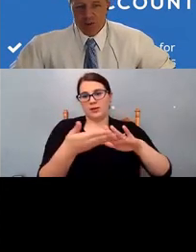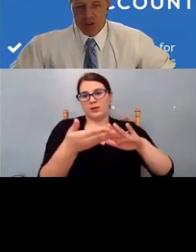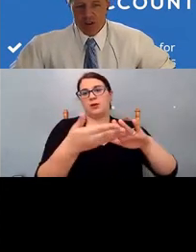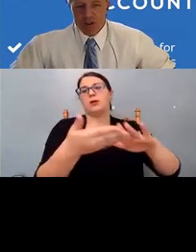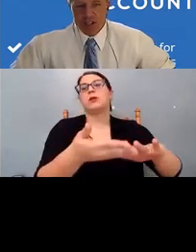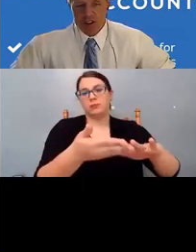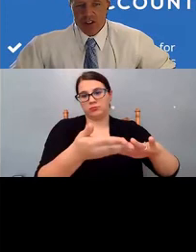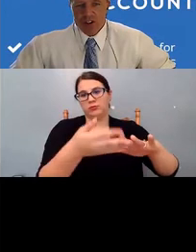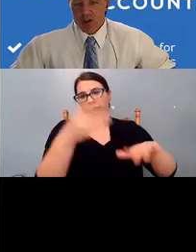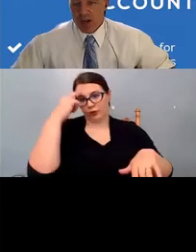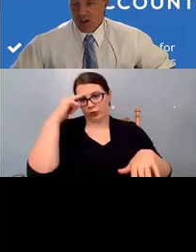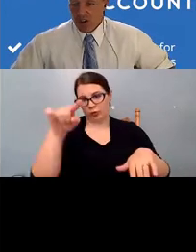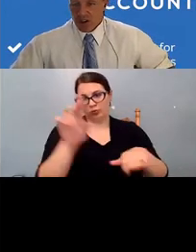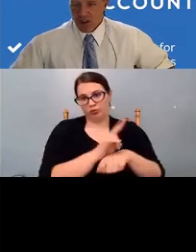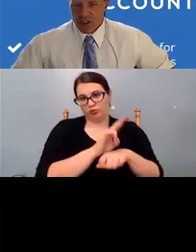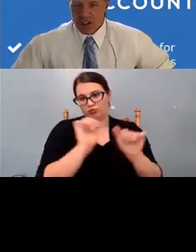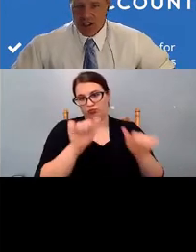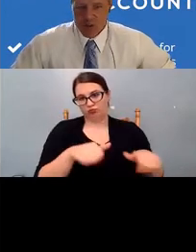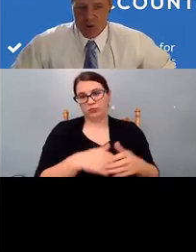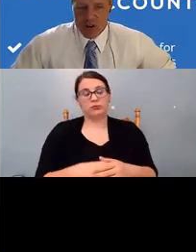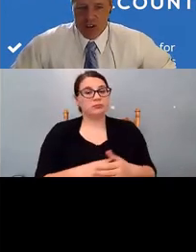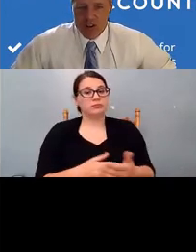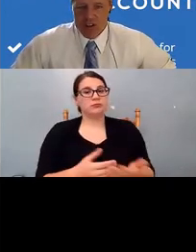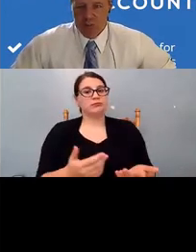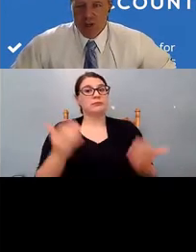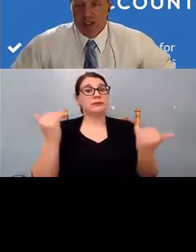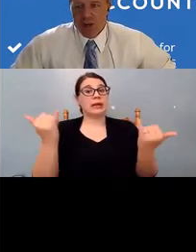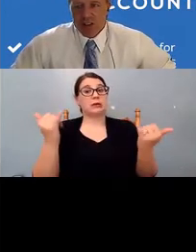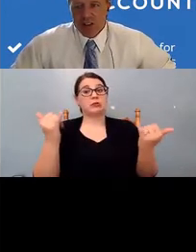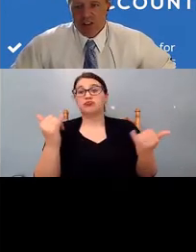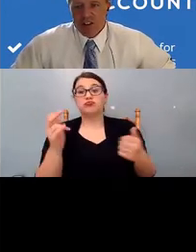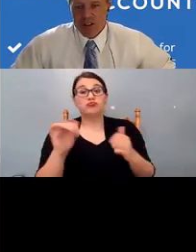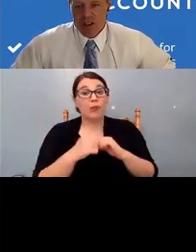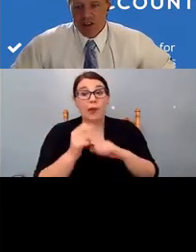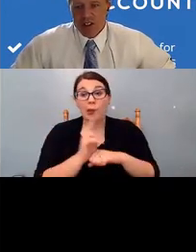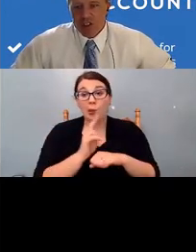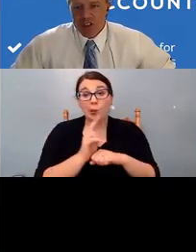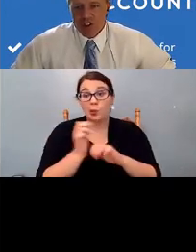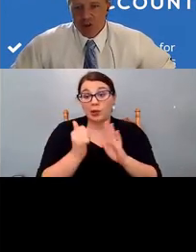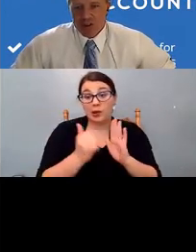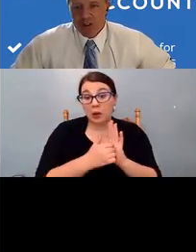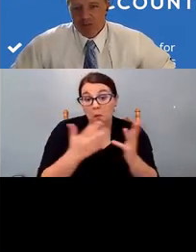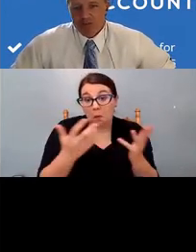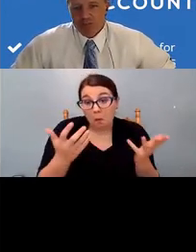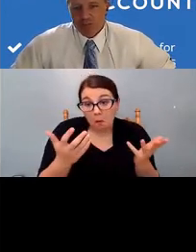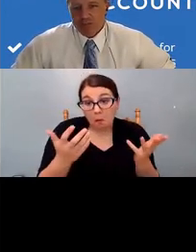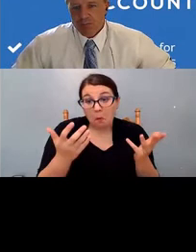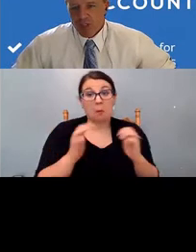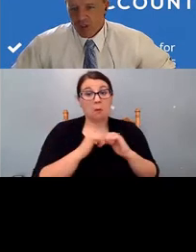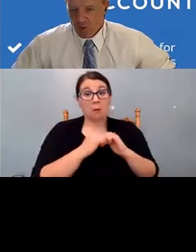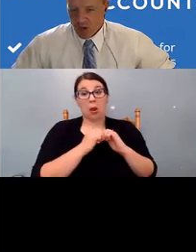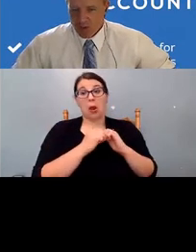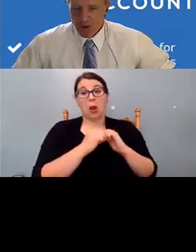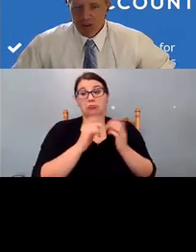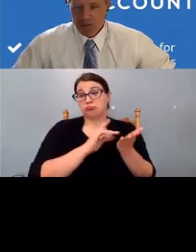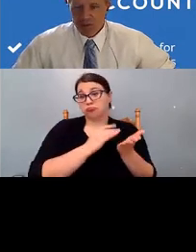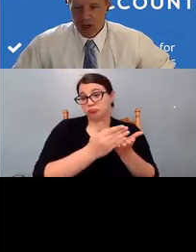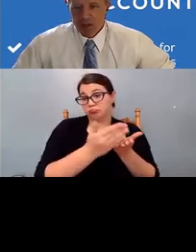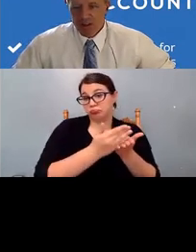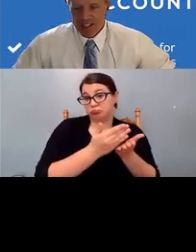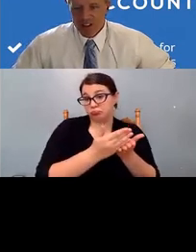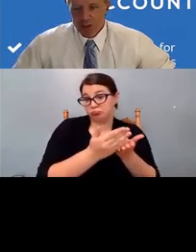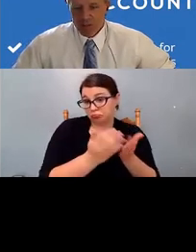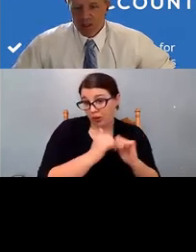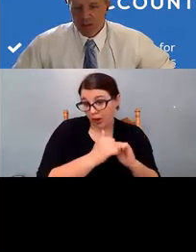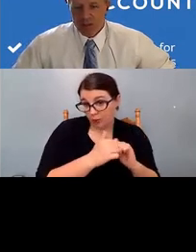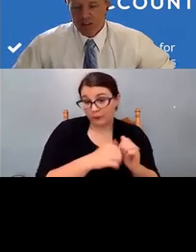Next, we'll turn our attention to how do you use the account? What are some of the spending methods that you can use with it? There are